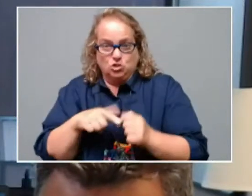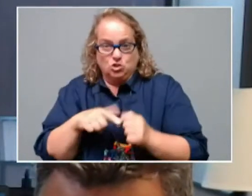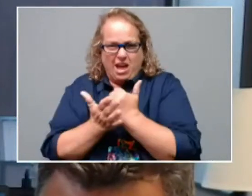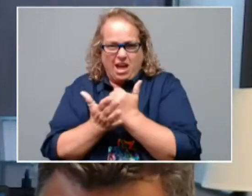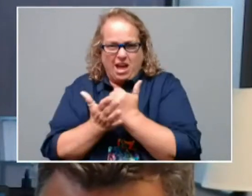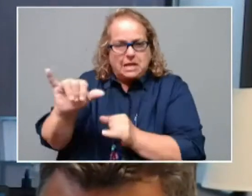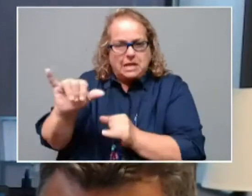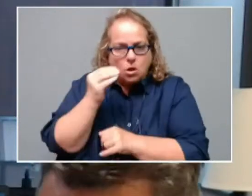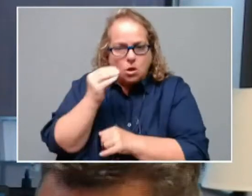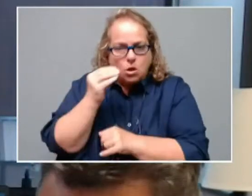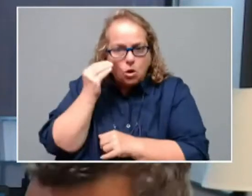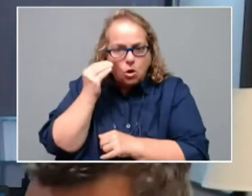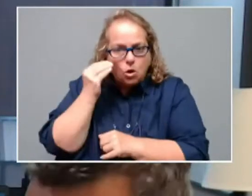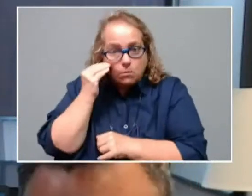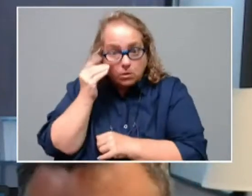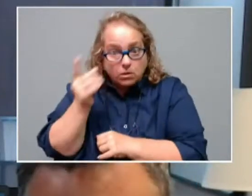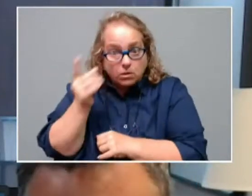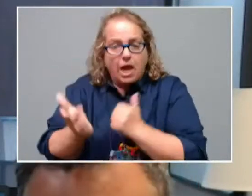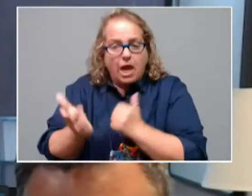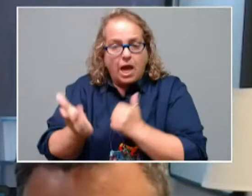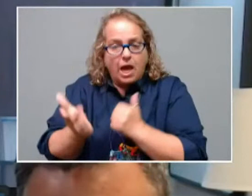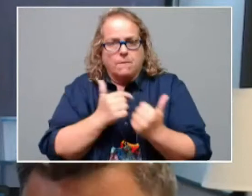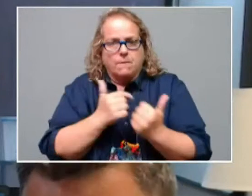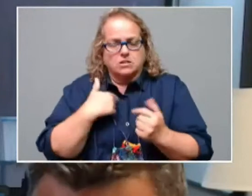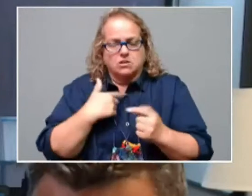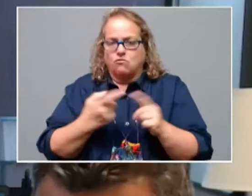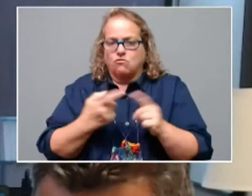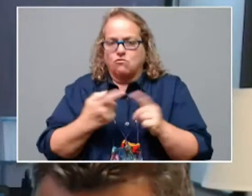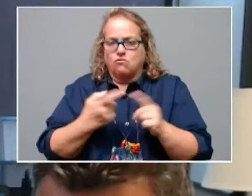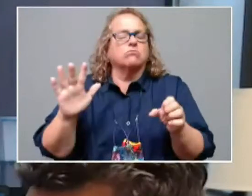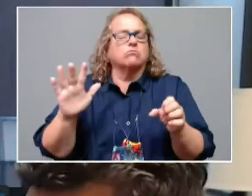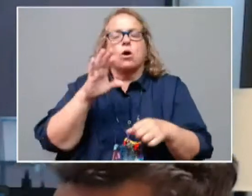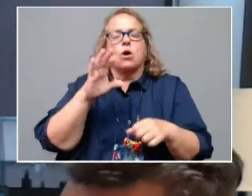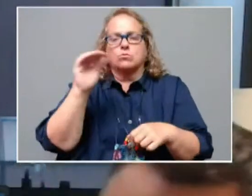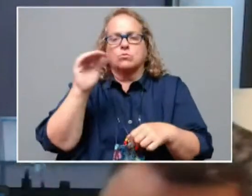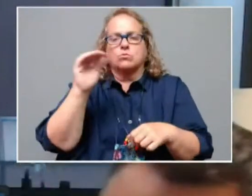I'm going to give Lorraine just a moment to tell you how many nurses we're short.